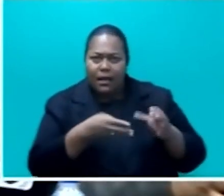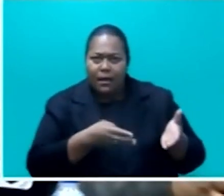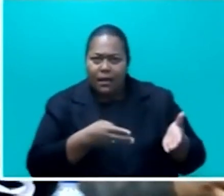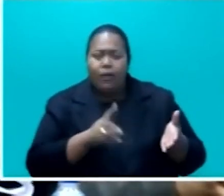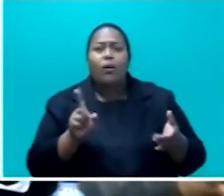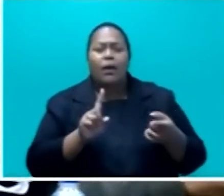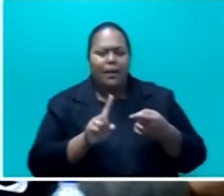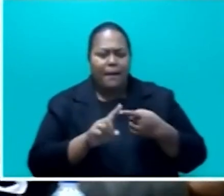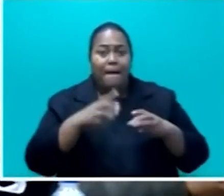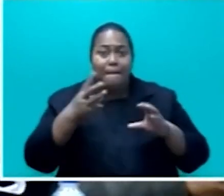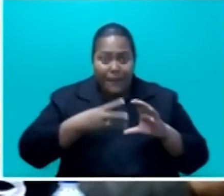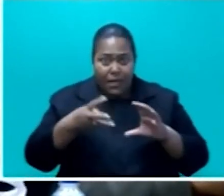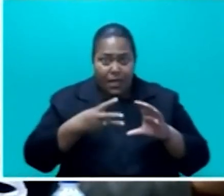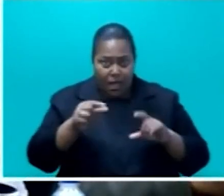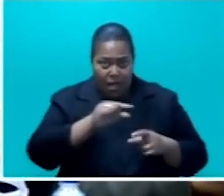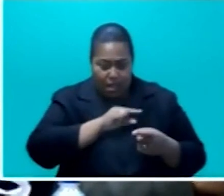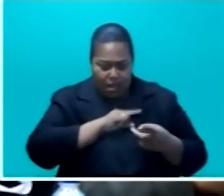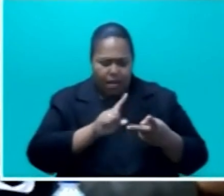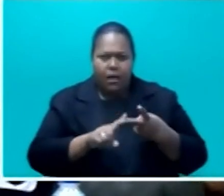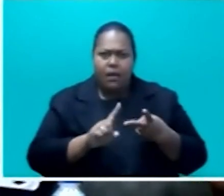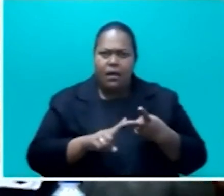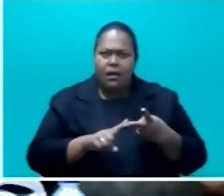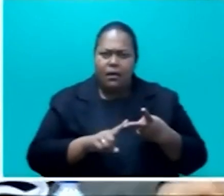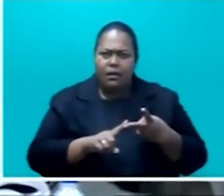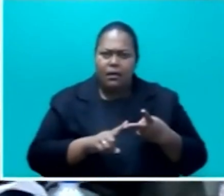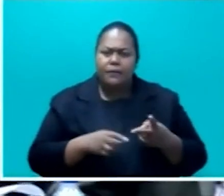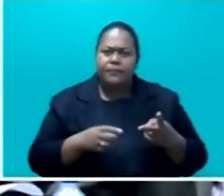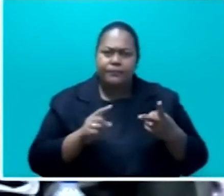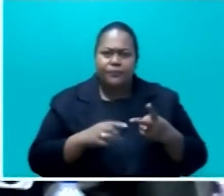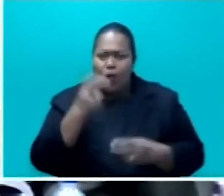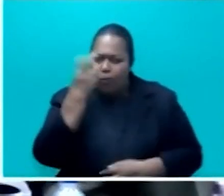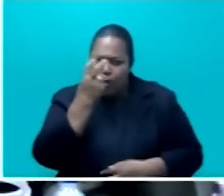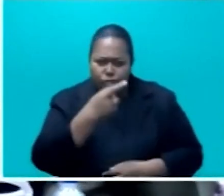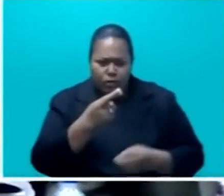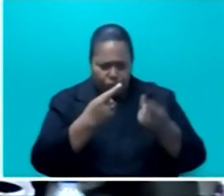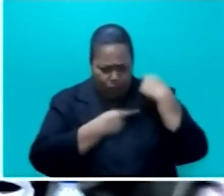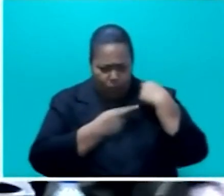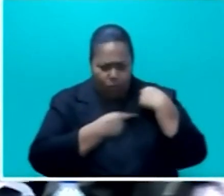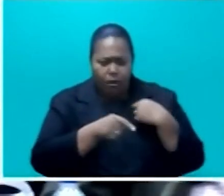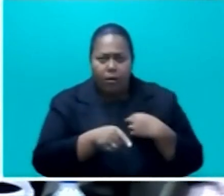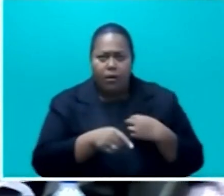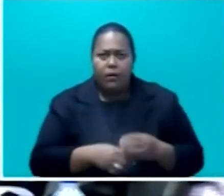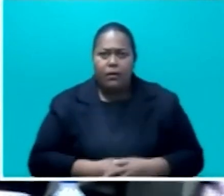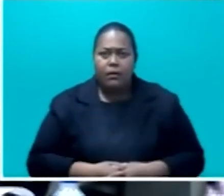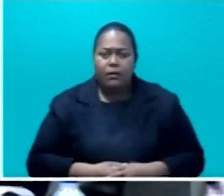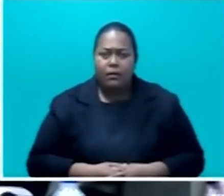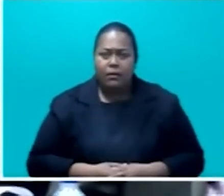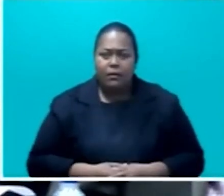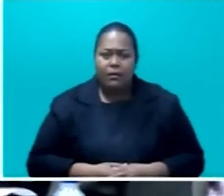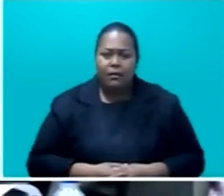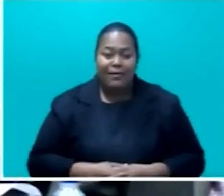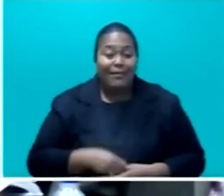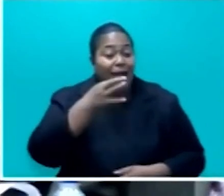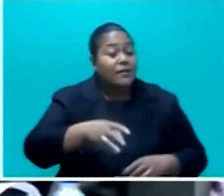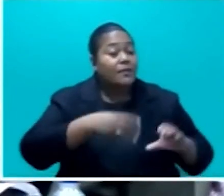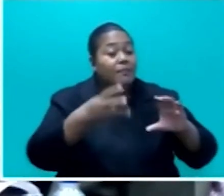media accreditation, and has taken on a monitoring role, such as requesting that the media